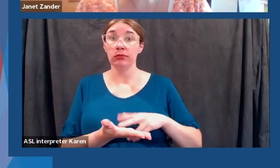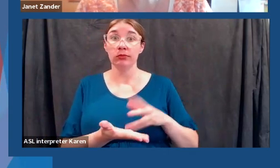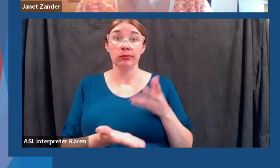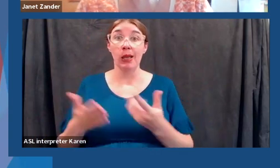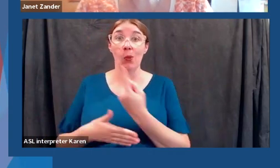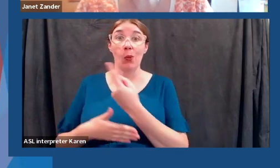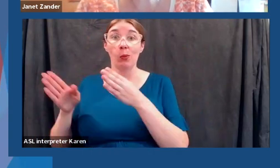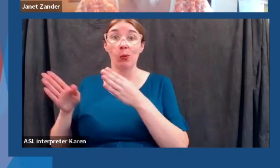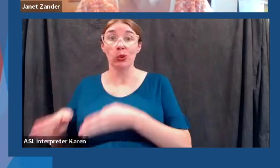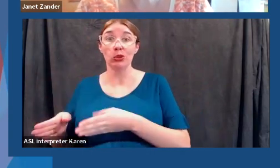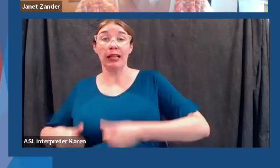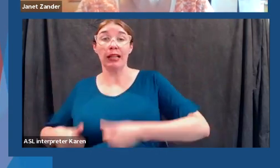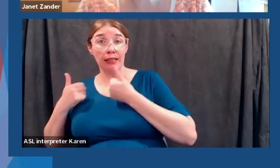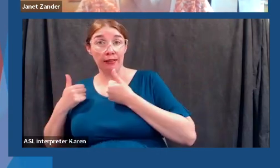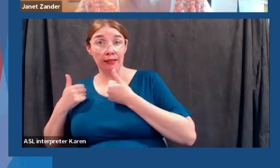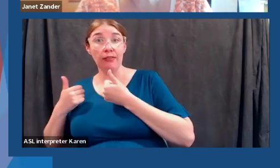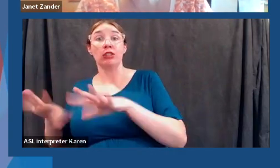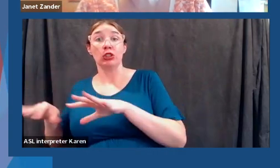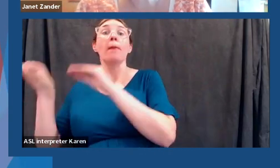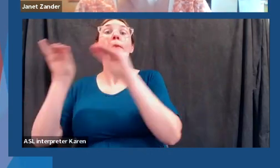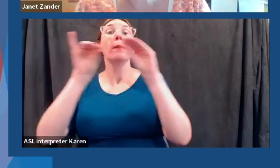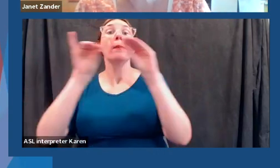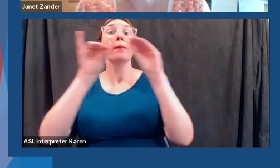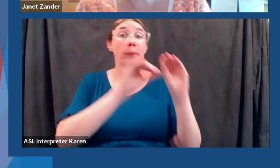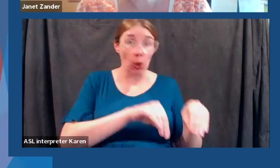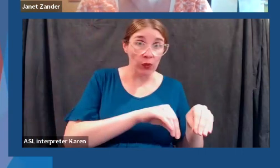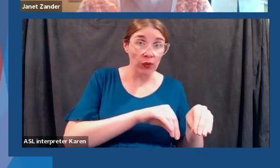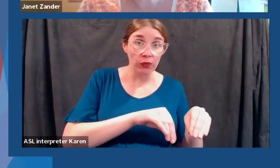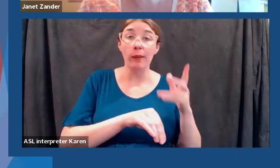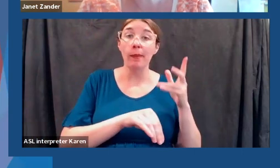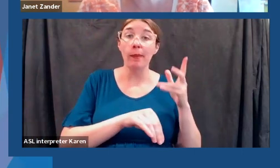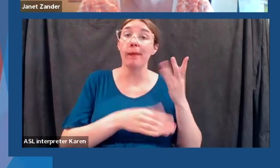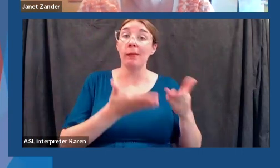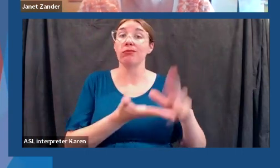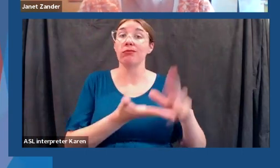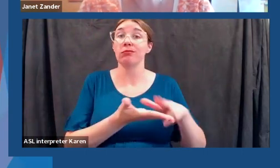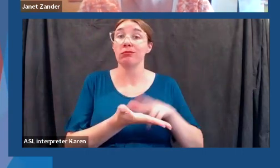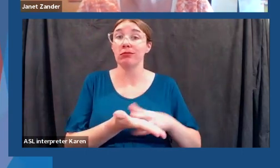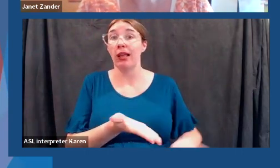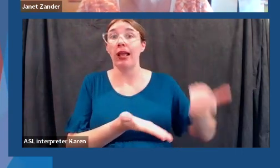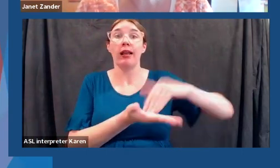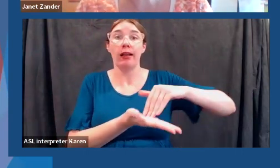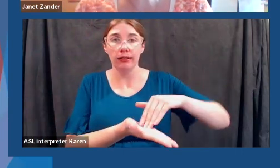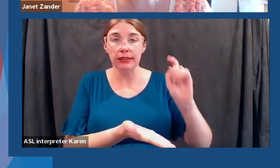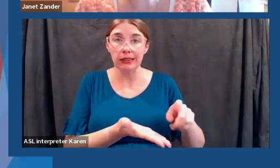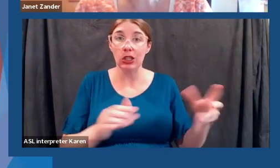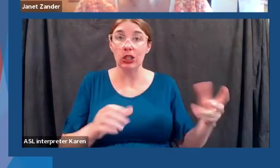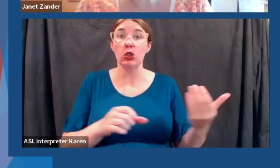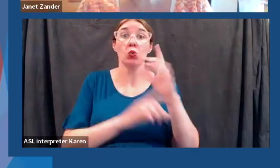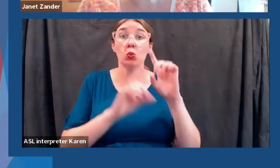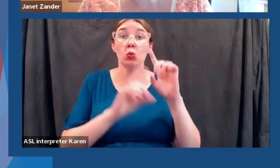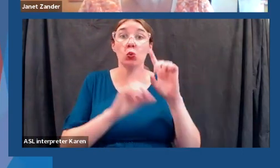one residence to another, they're going to be on this list of people who may need to register. They may now live in a new voting